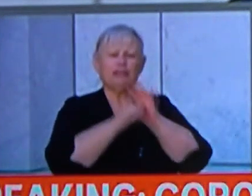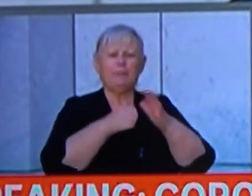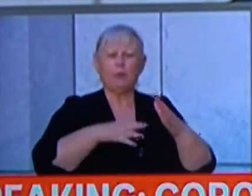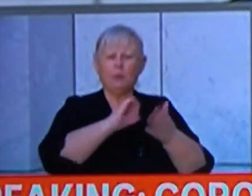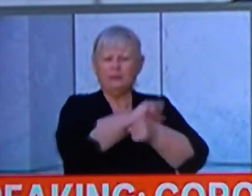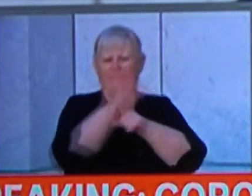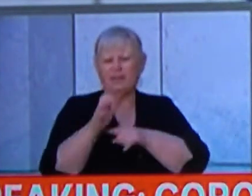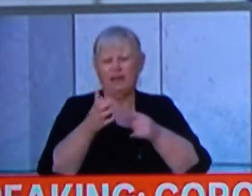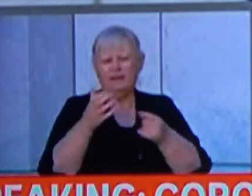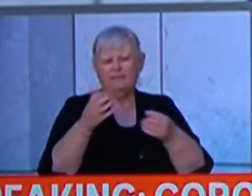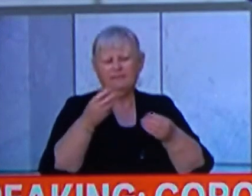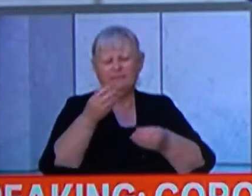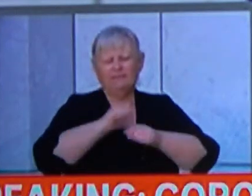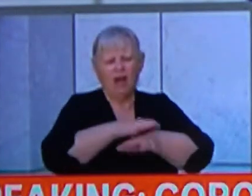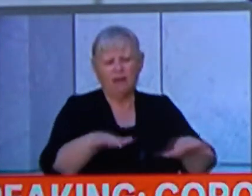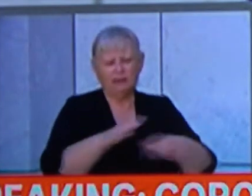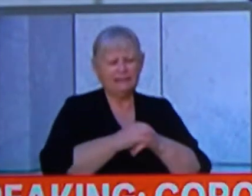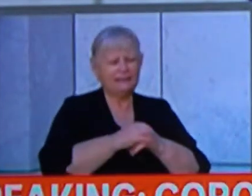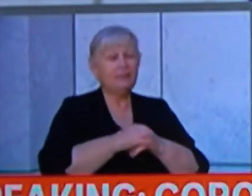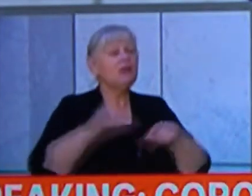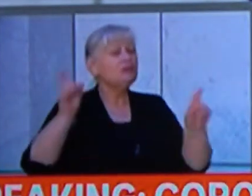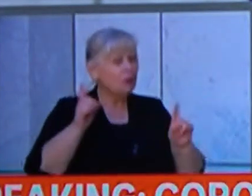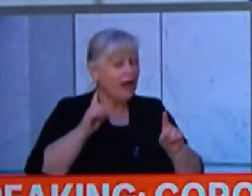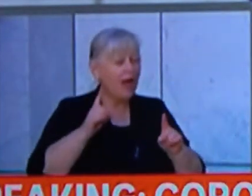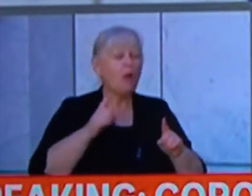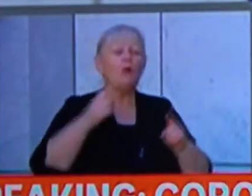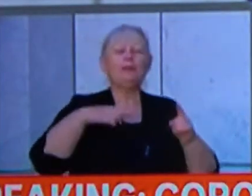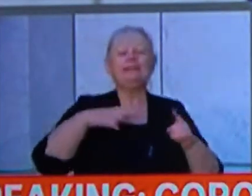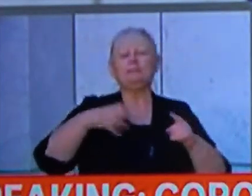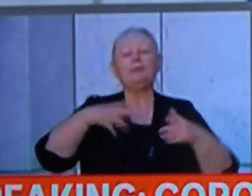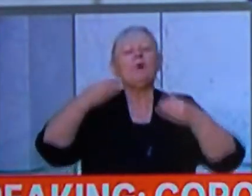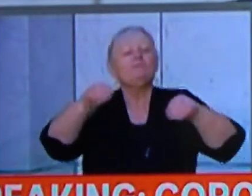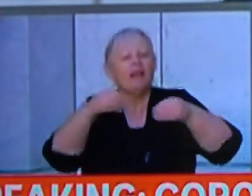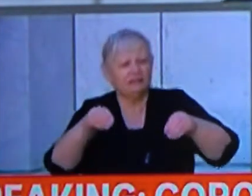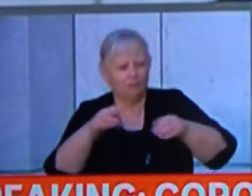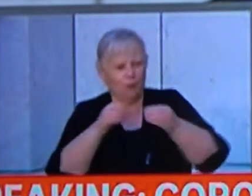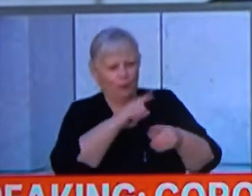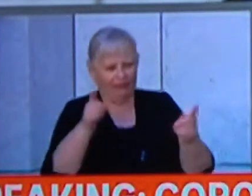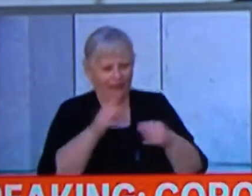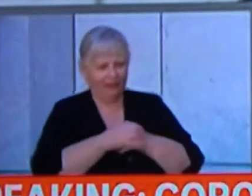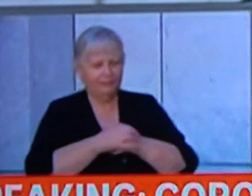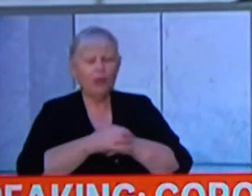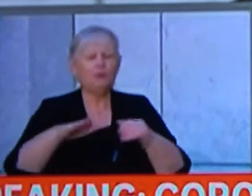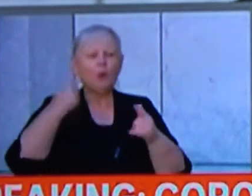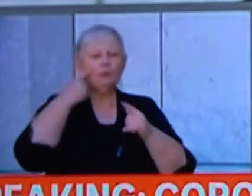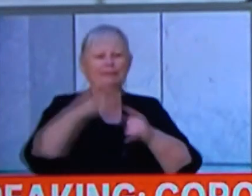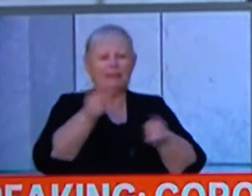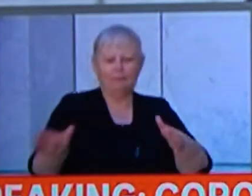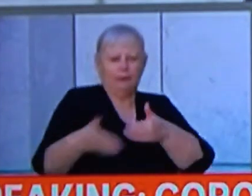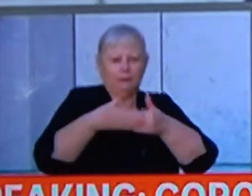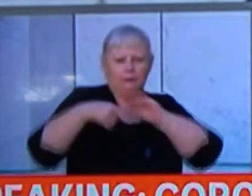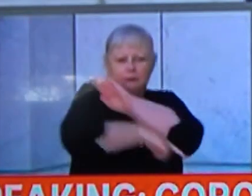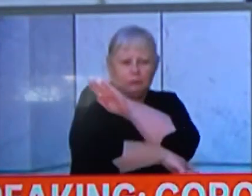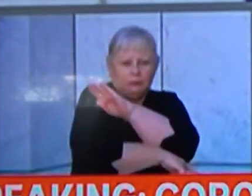coronavirus. Now is the time for more flexibility in insolvency and bankruptcy